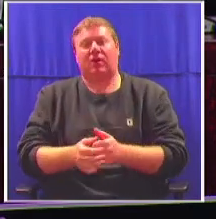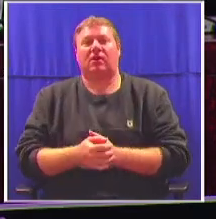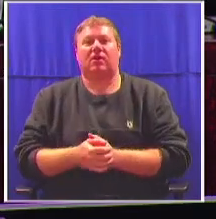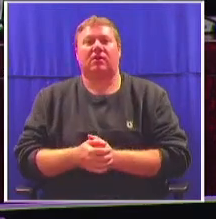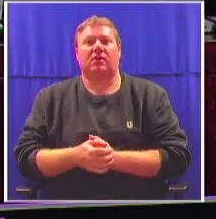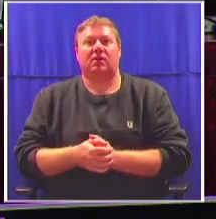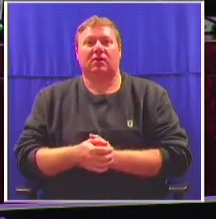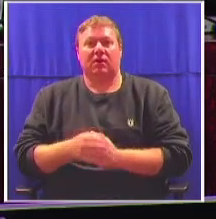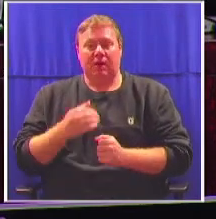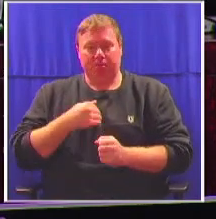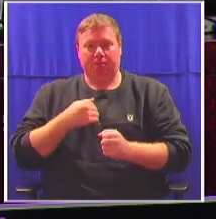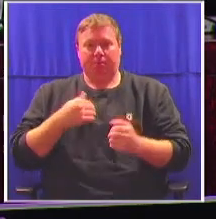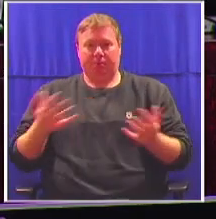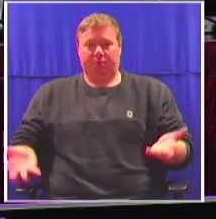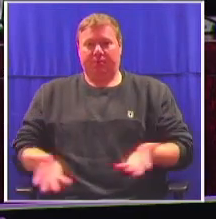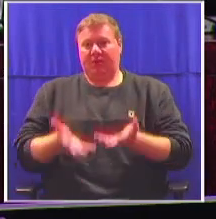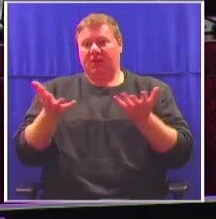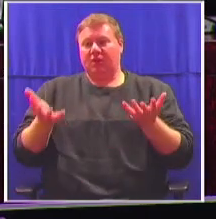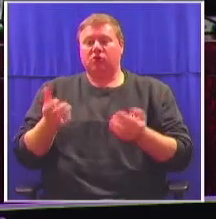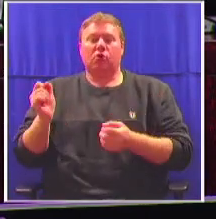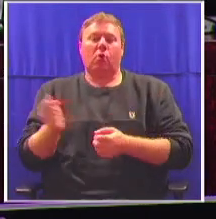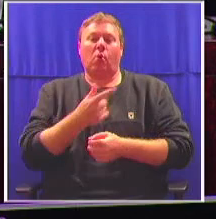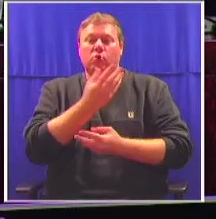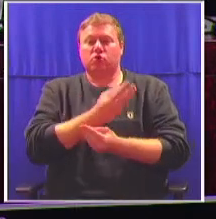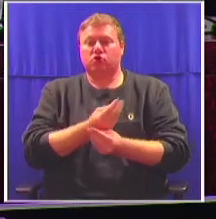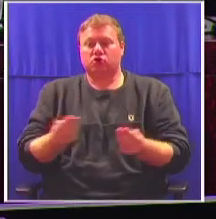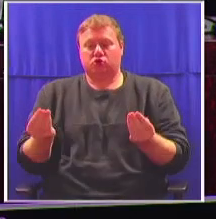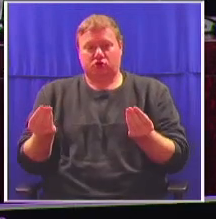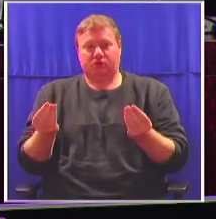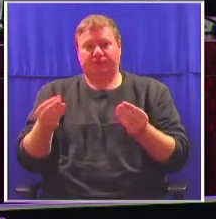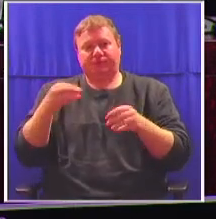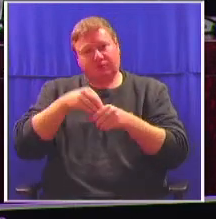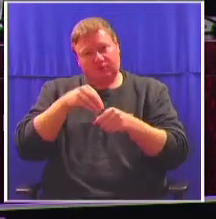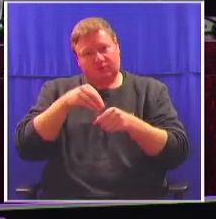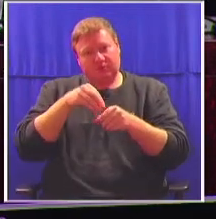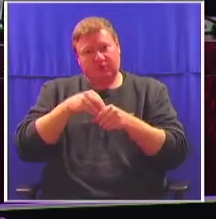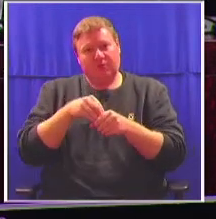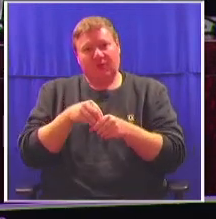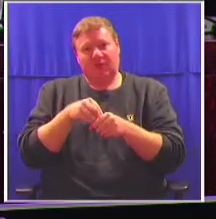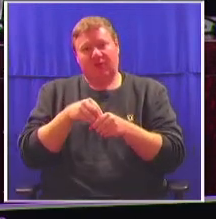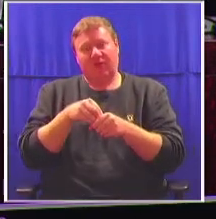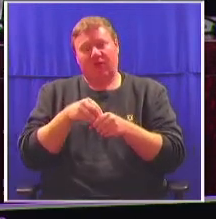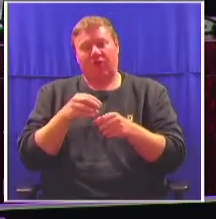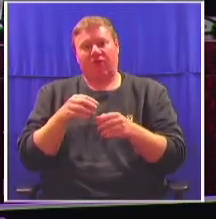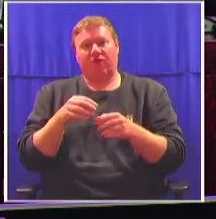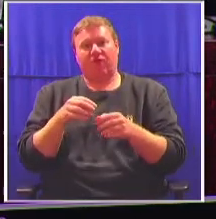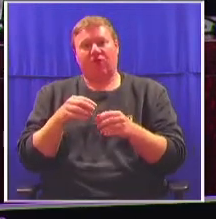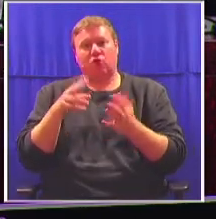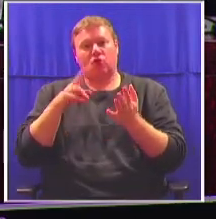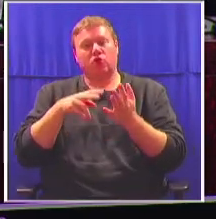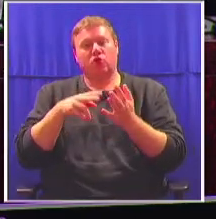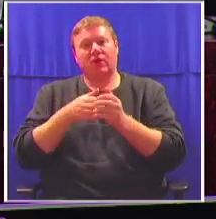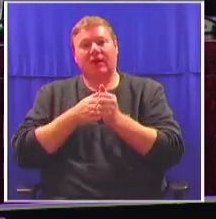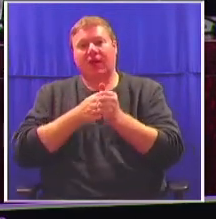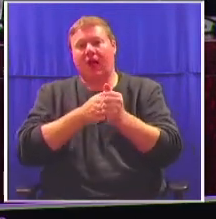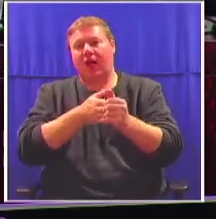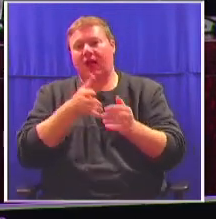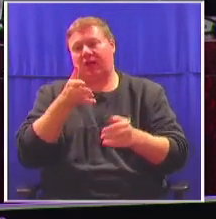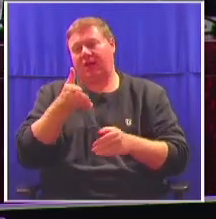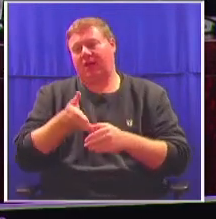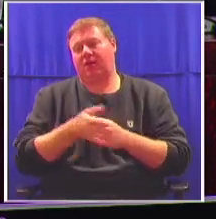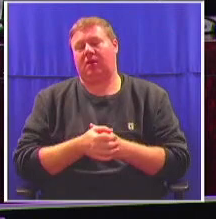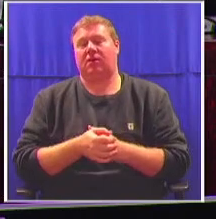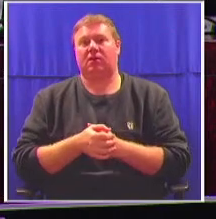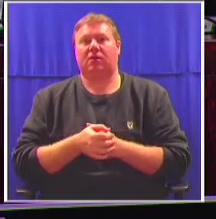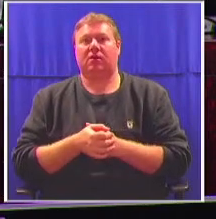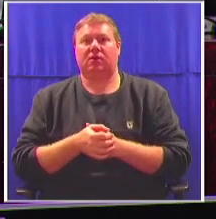encourage all learners to be part of the reading drive. We are on